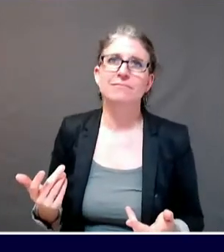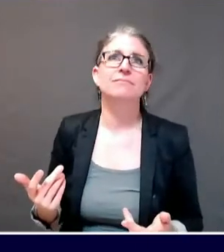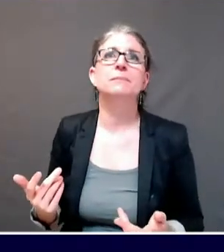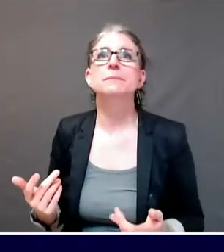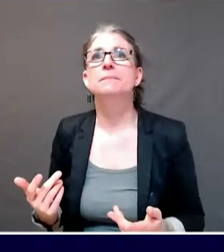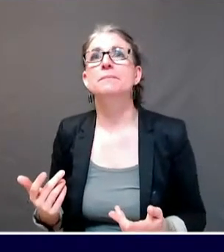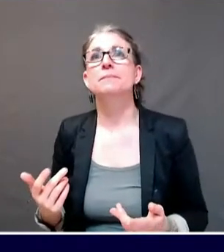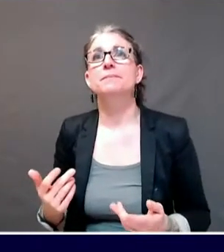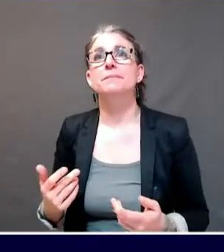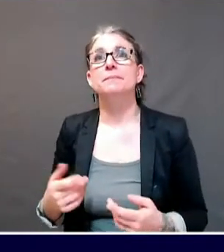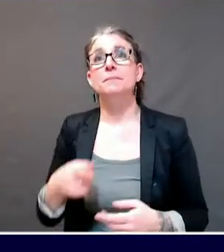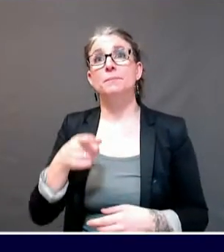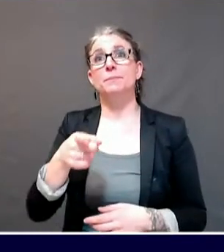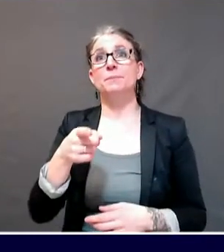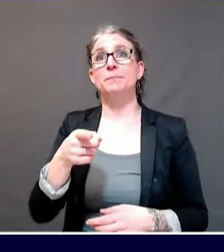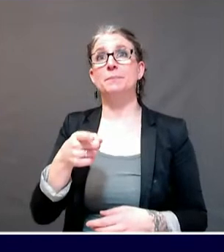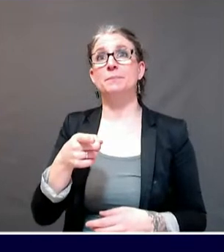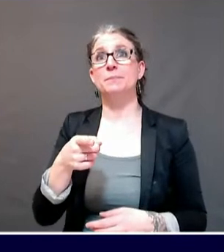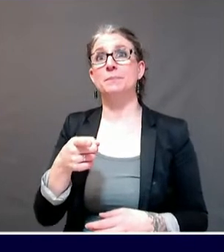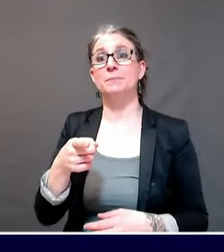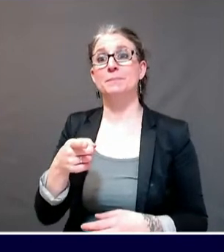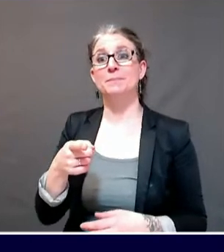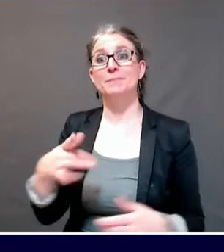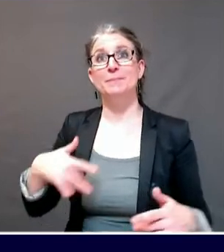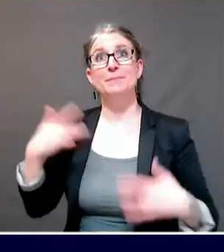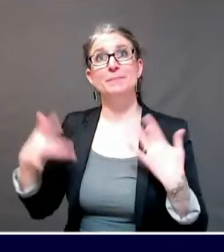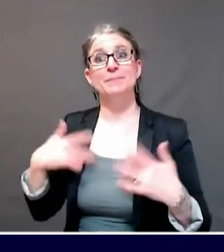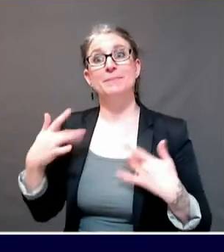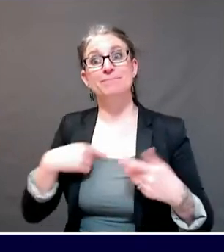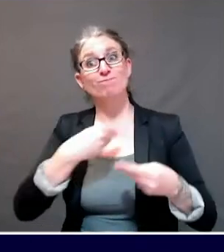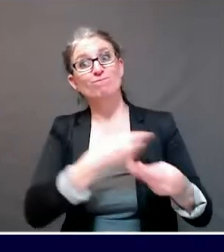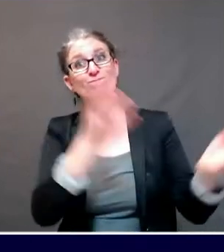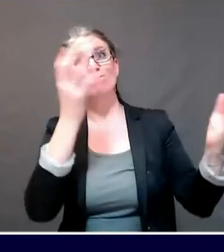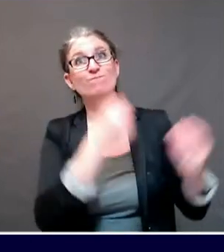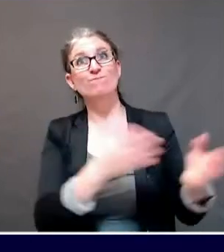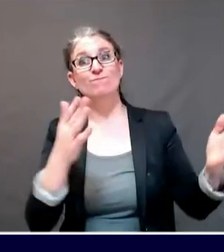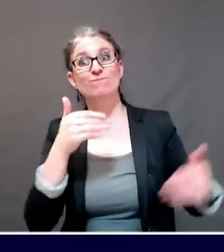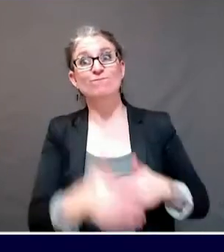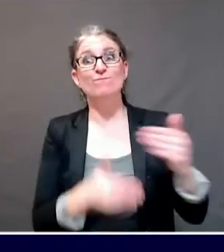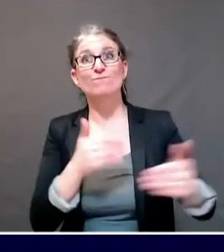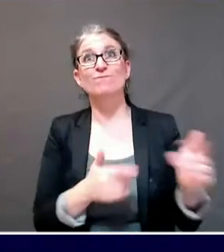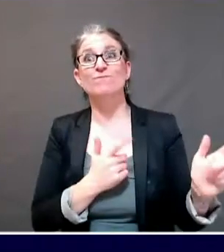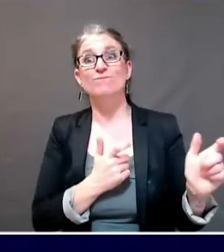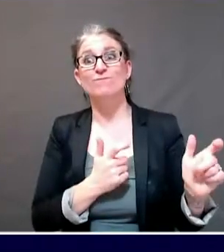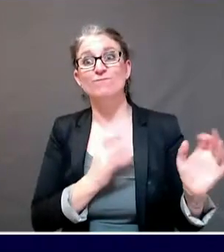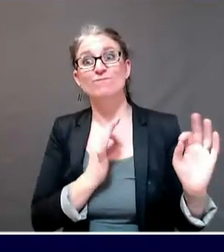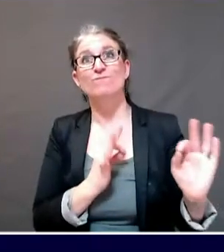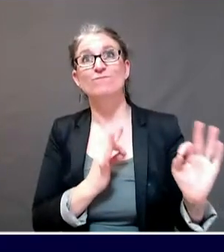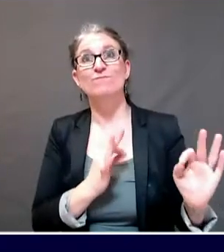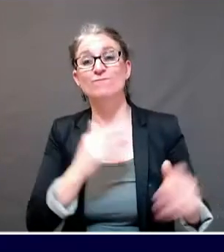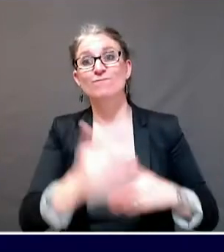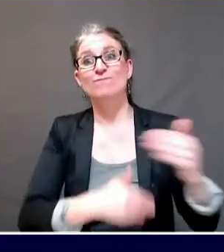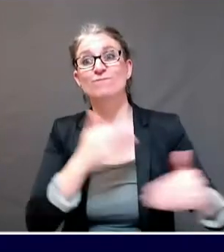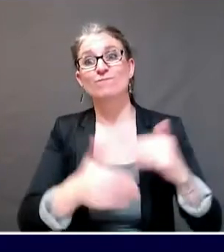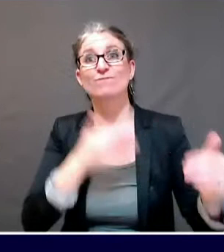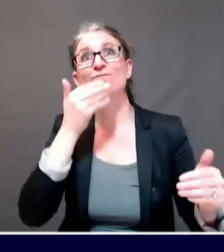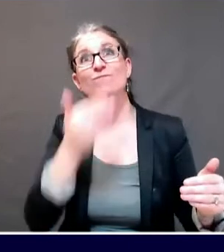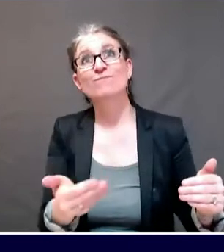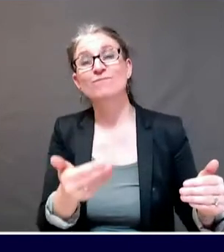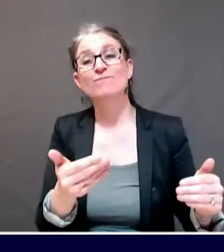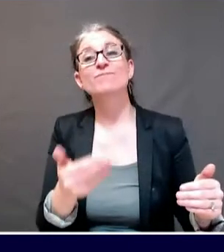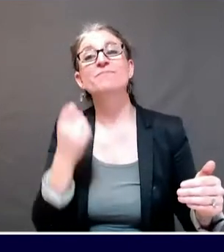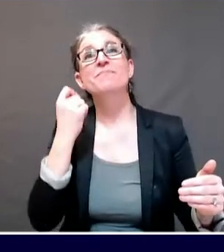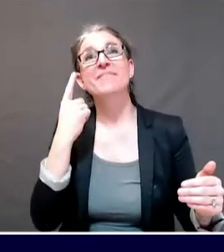to always ask, not just how many people we vaccinated, but did we vaccinate those who have borne a disproportionate share